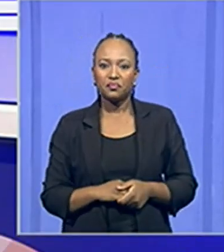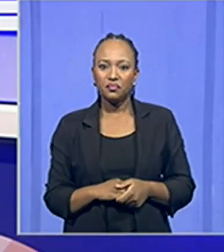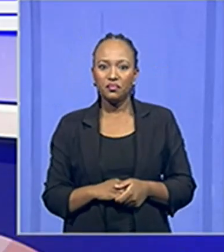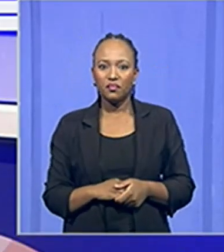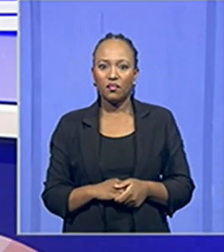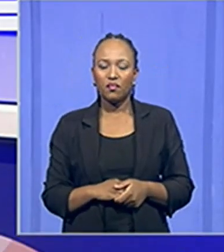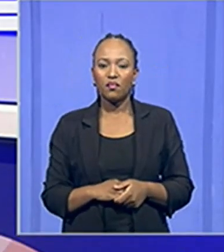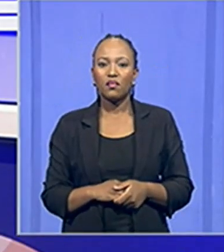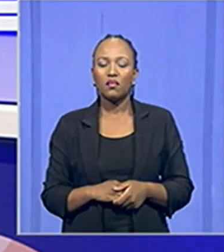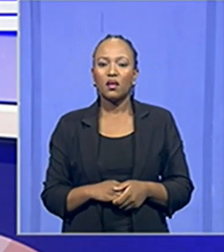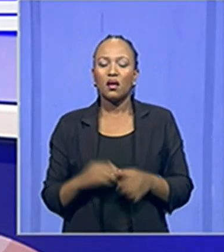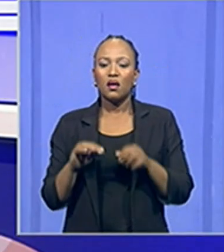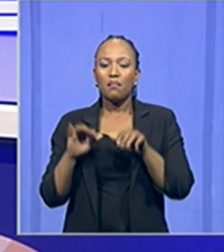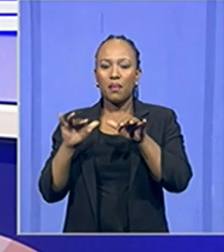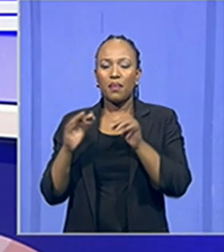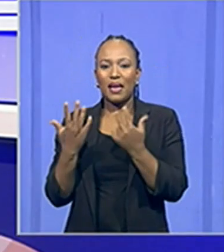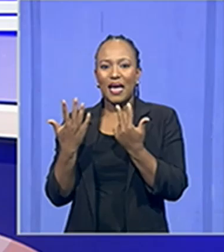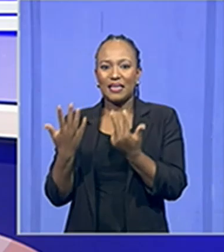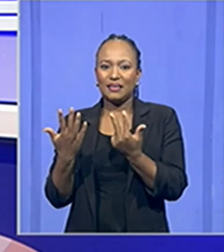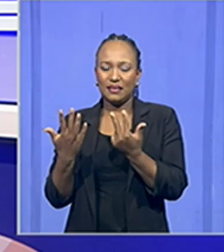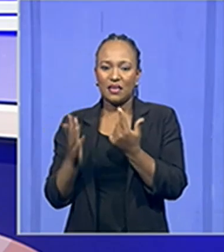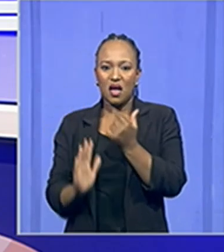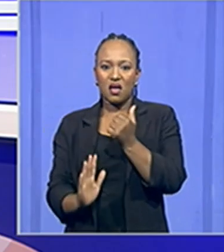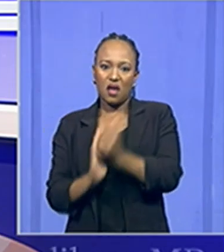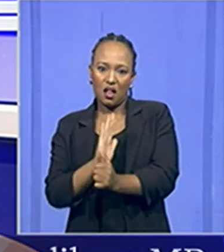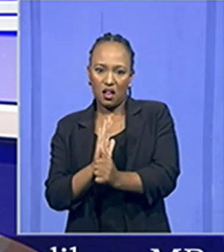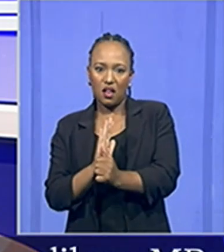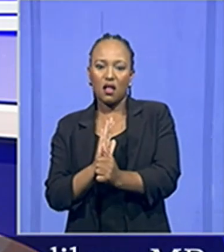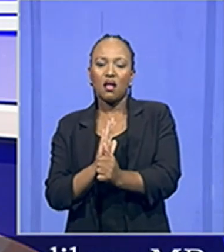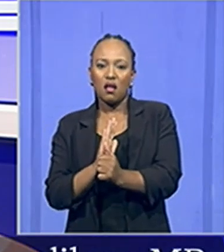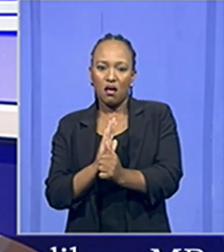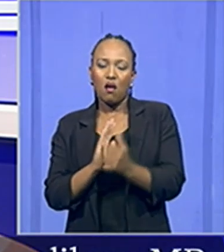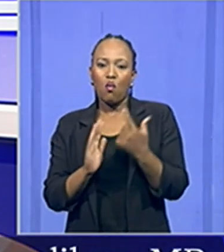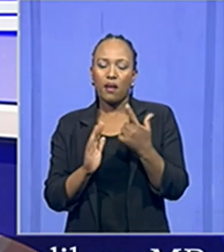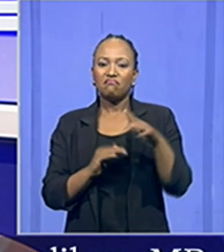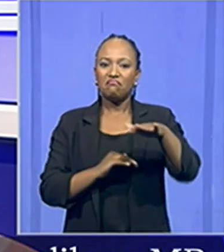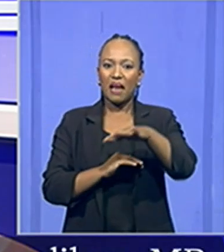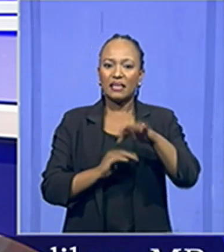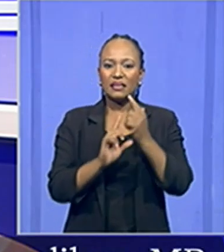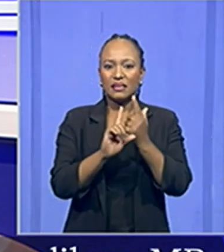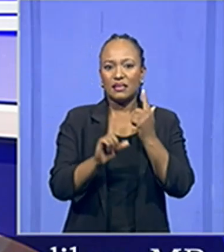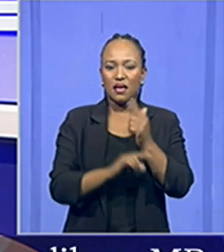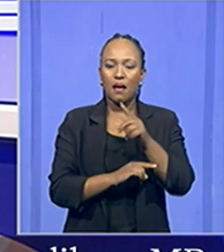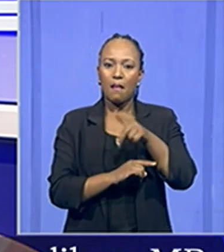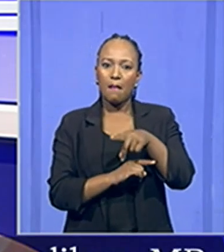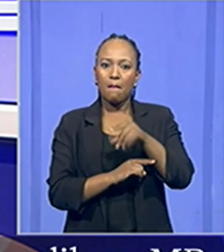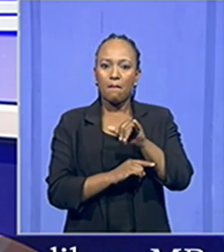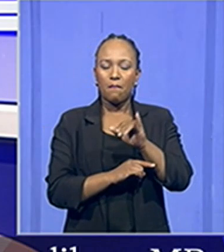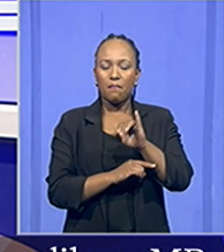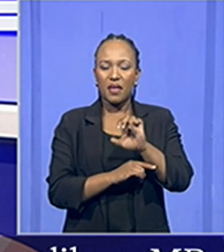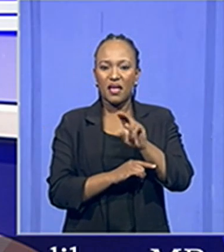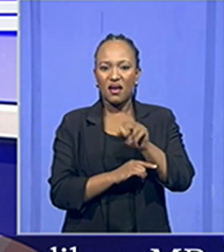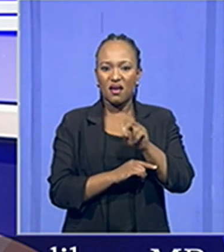Batho ba seswai ba bolailwe nakong ya ge ba thuntšhwa ka lekeišeneng la Pinar ka Mpumalanga. Mothuntšho wo o diregetše ka ntle